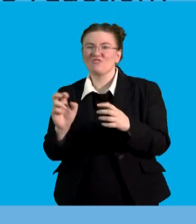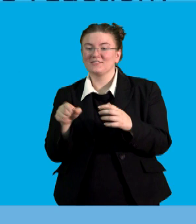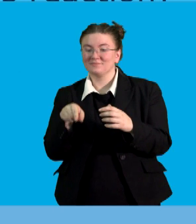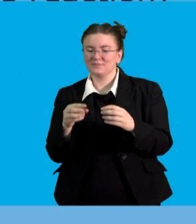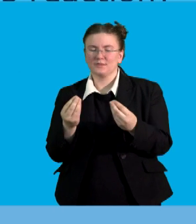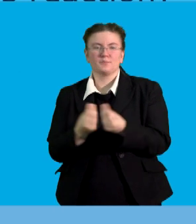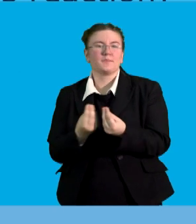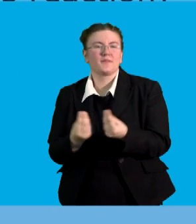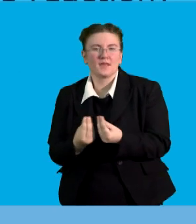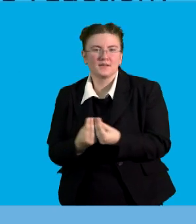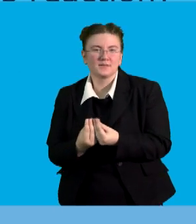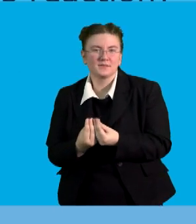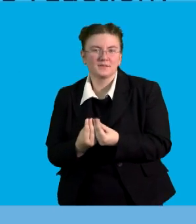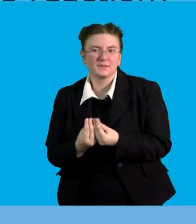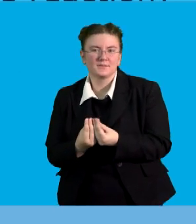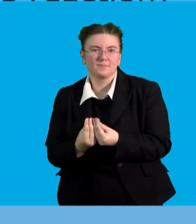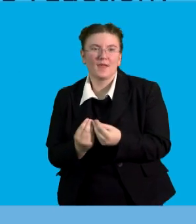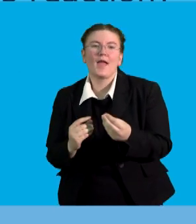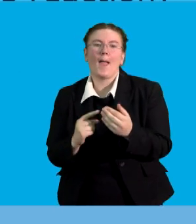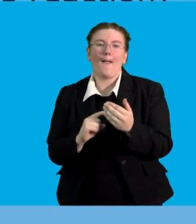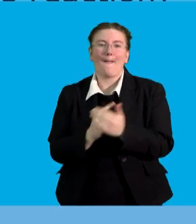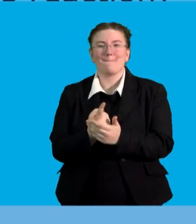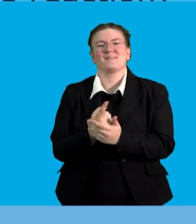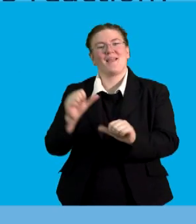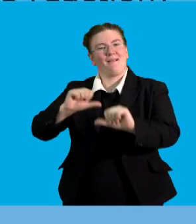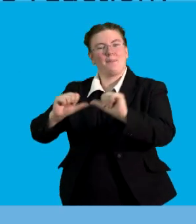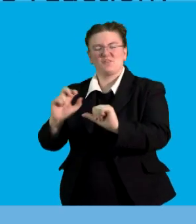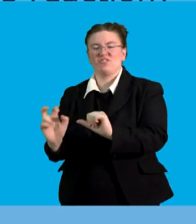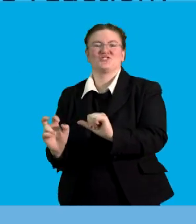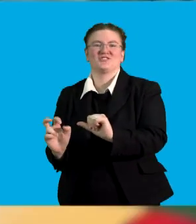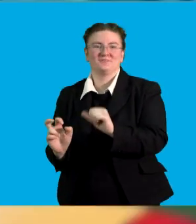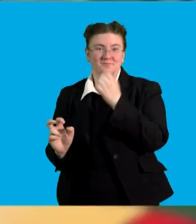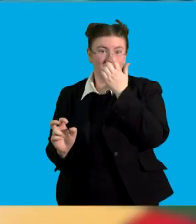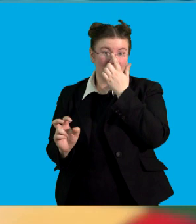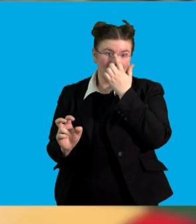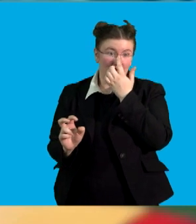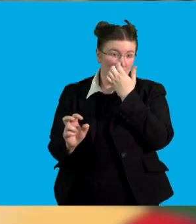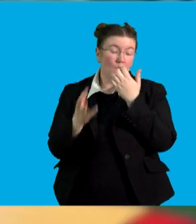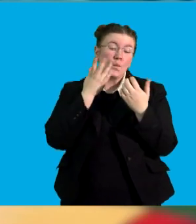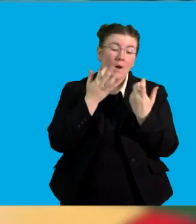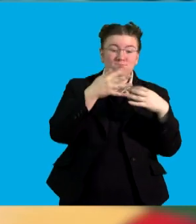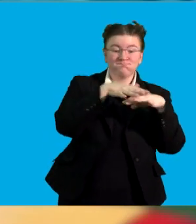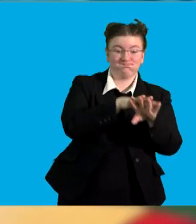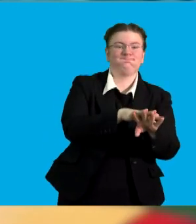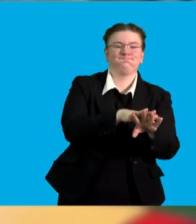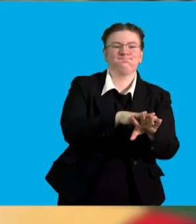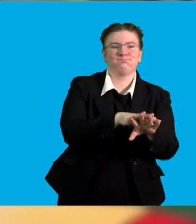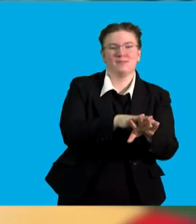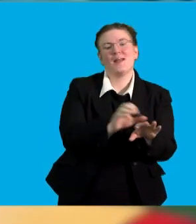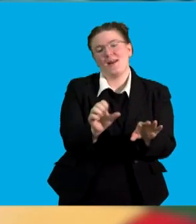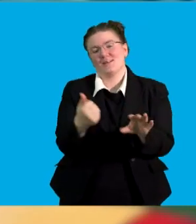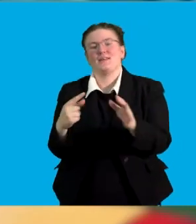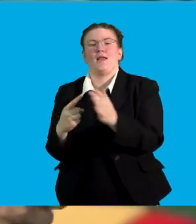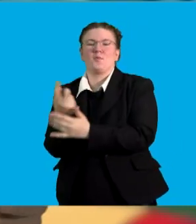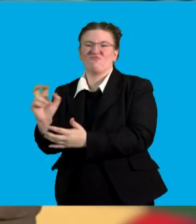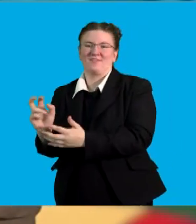The reactants are the substances which are undergoing a chemical reaction. So the ones that are going to react together to produce